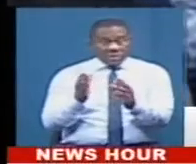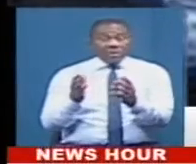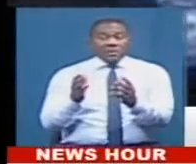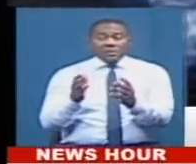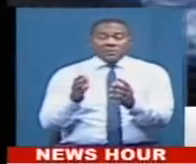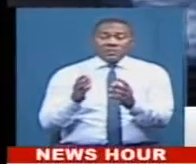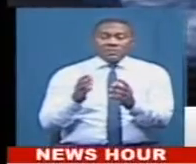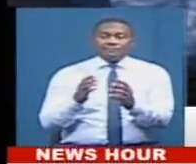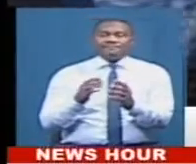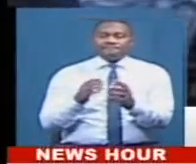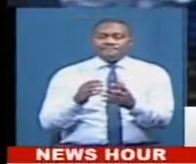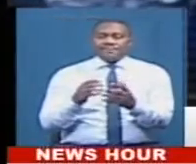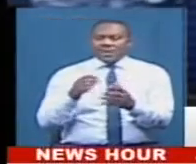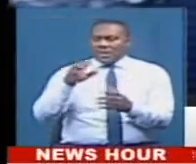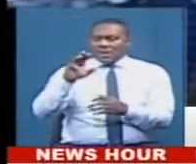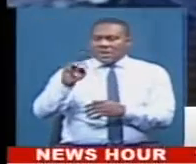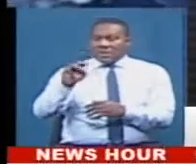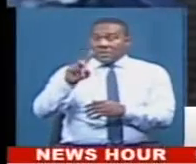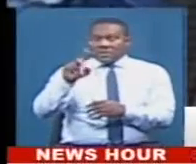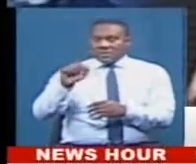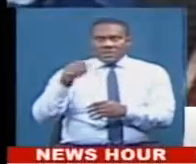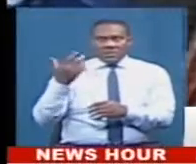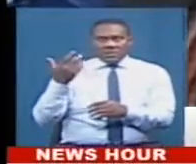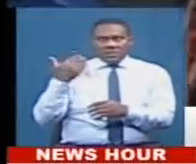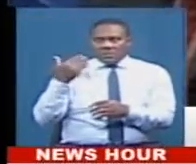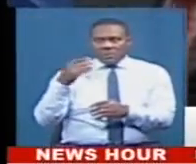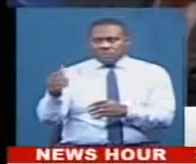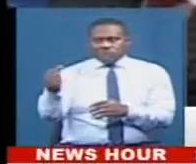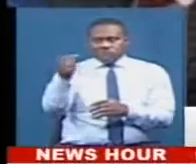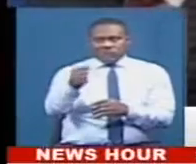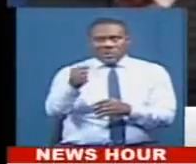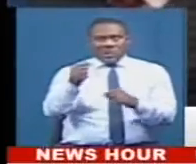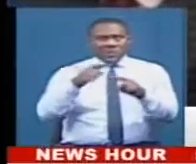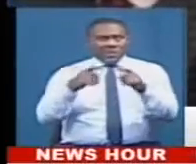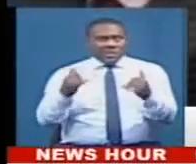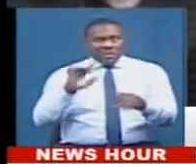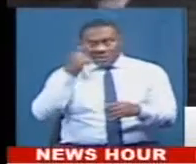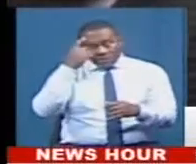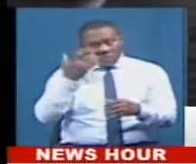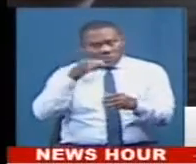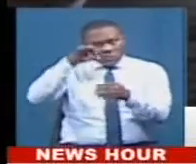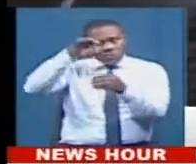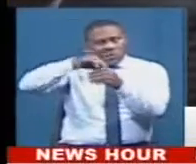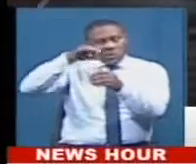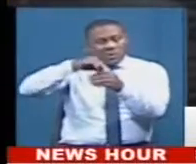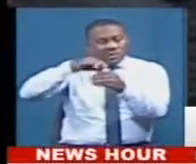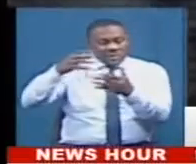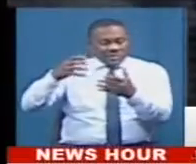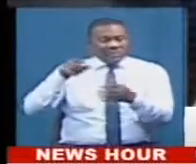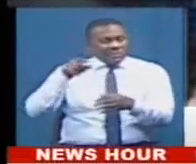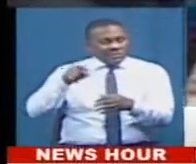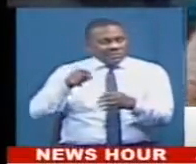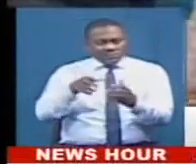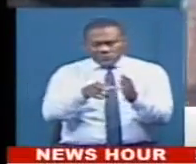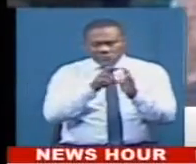of MMDCEs, the ministry has developed a comprehensive roadmap to guide legislative